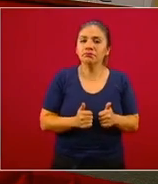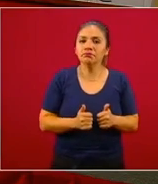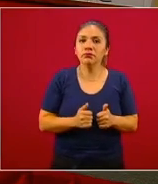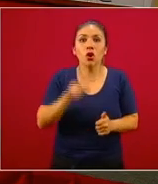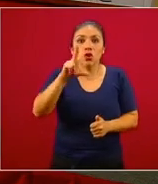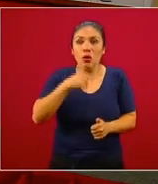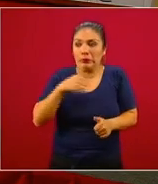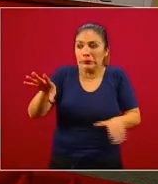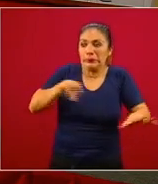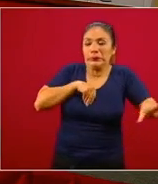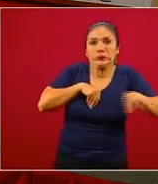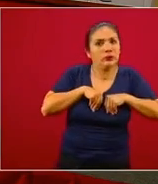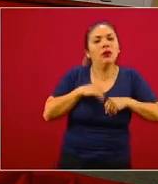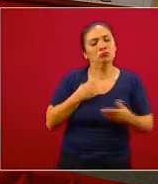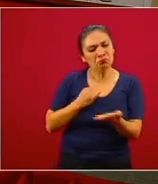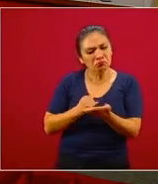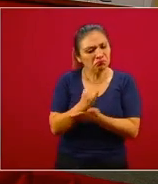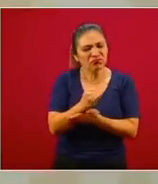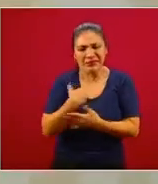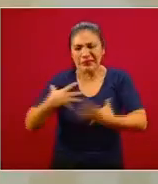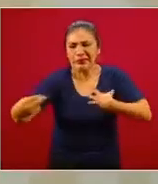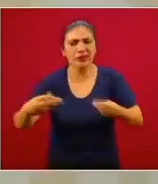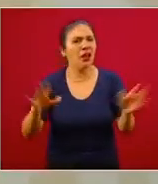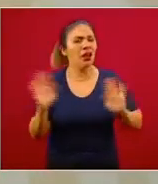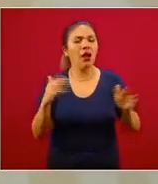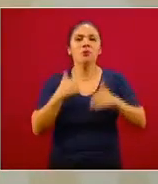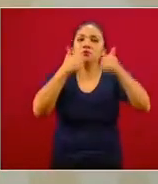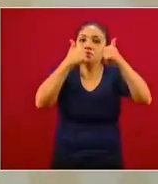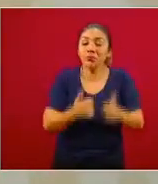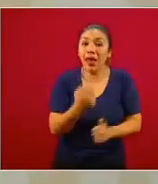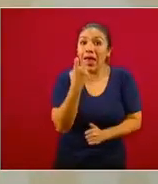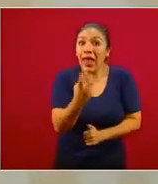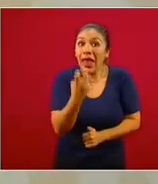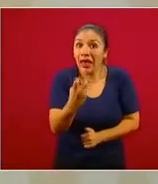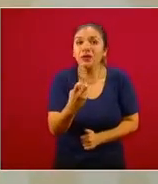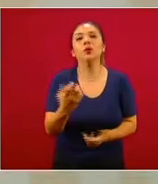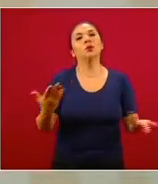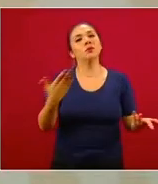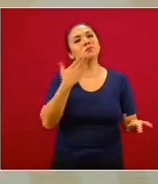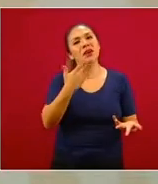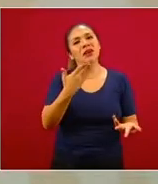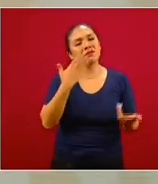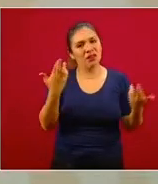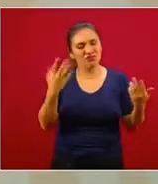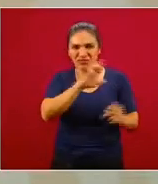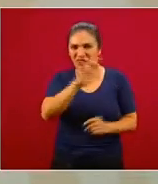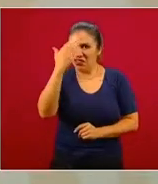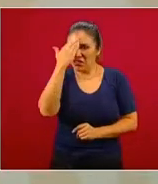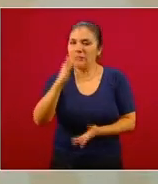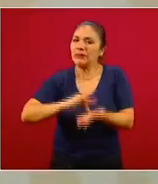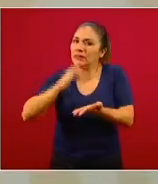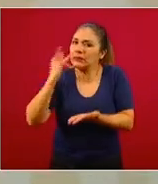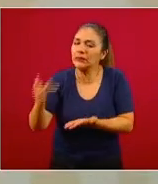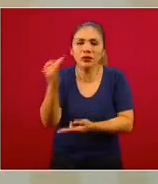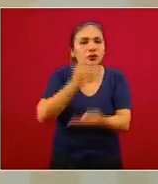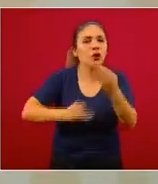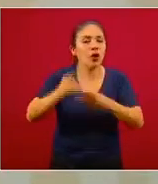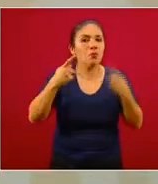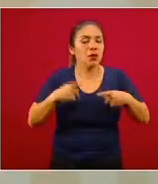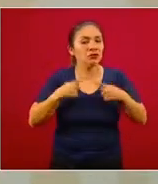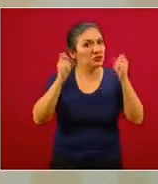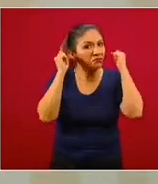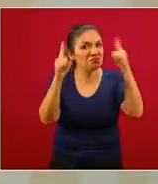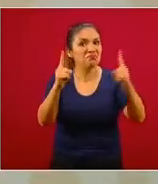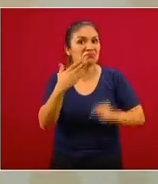home and not pass on their contagion to other people. So I think we really need to recognize and appreciate that and